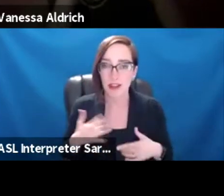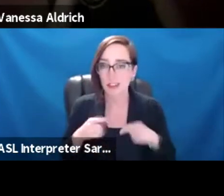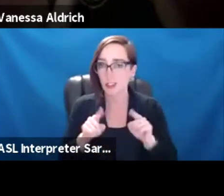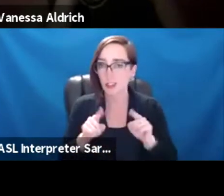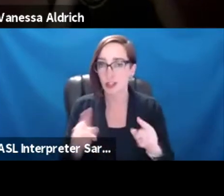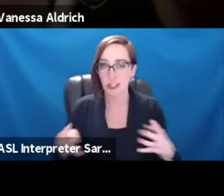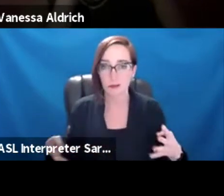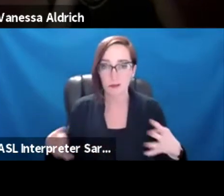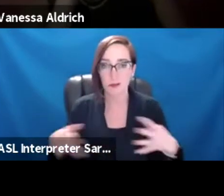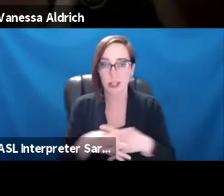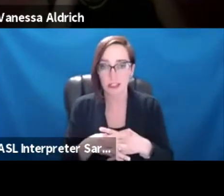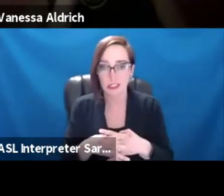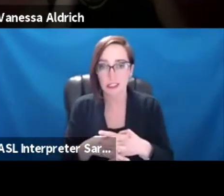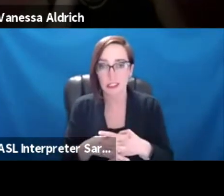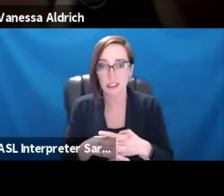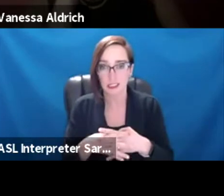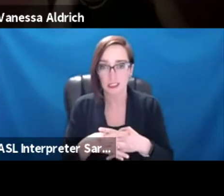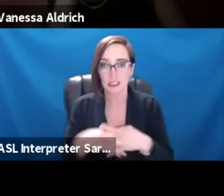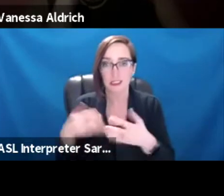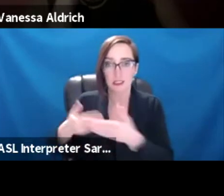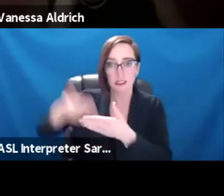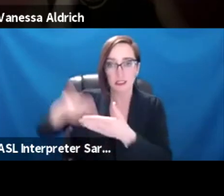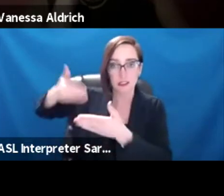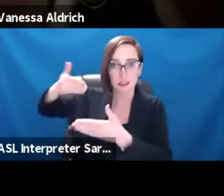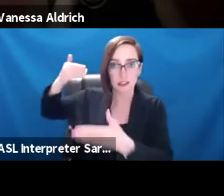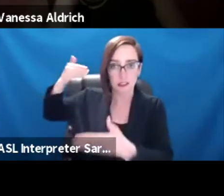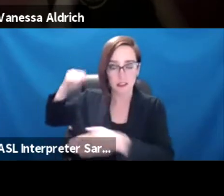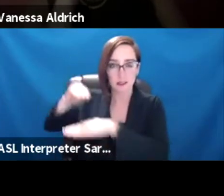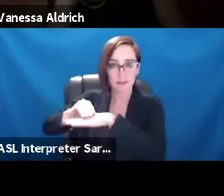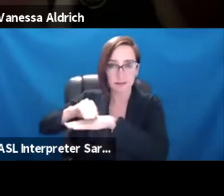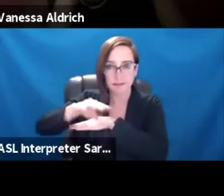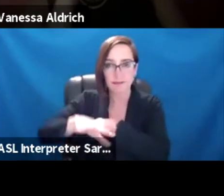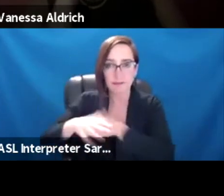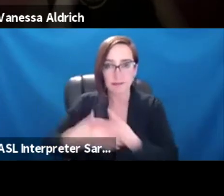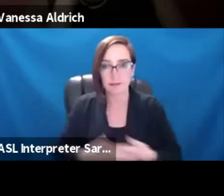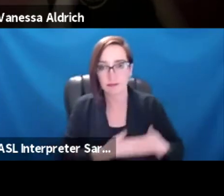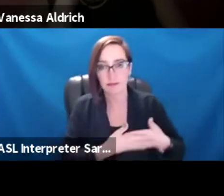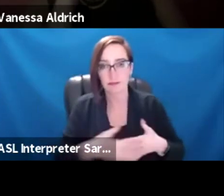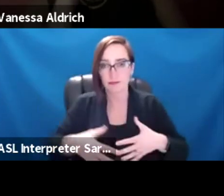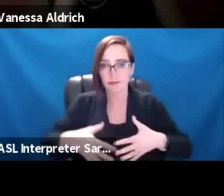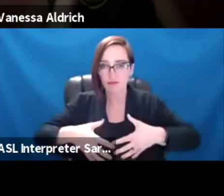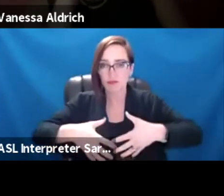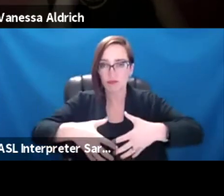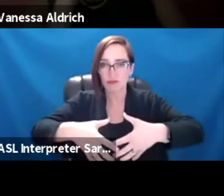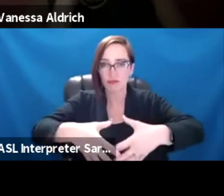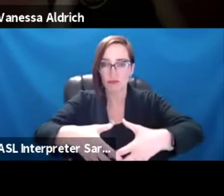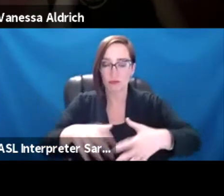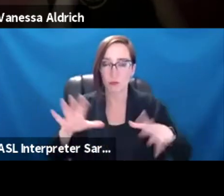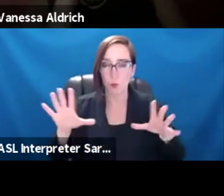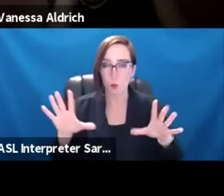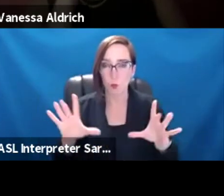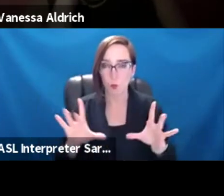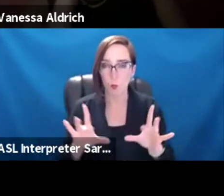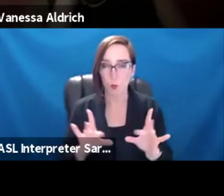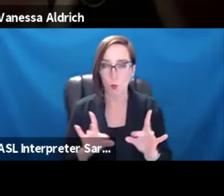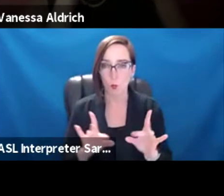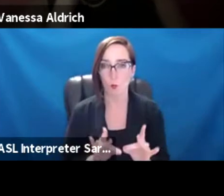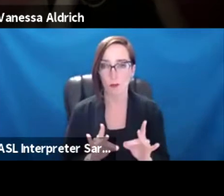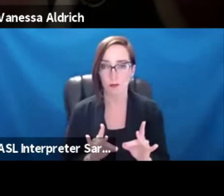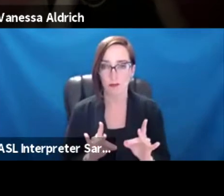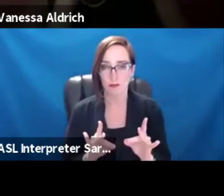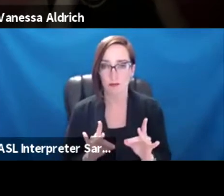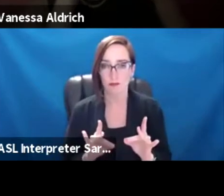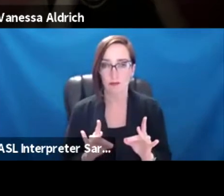was going on in her life and generations back, how that gets sort of embedded in the cells,